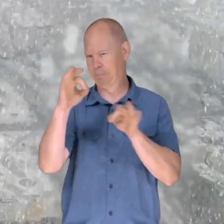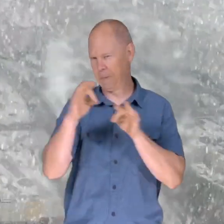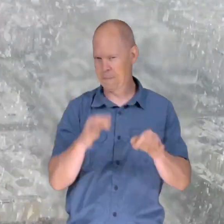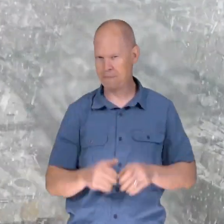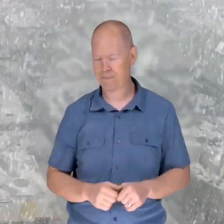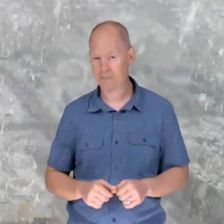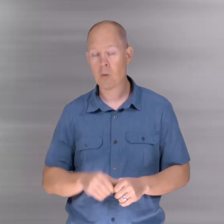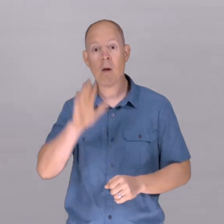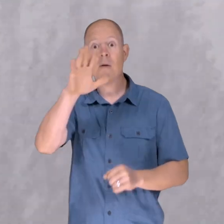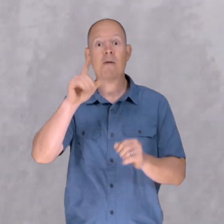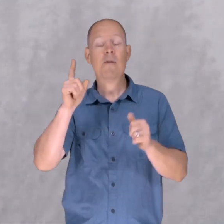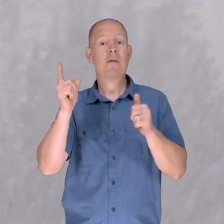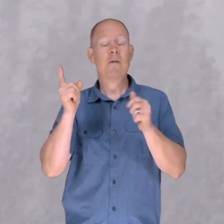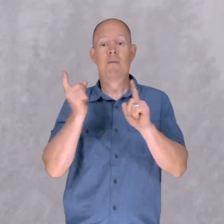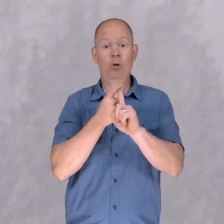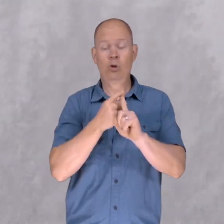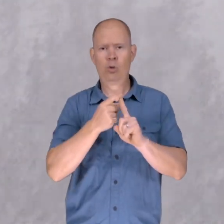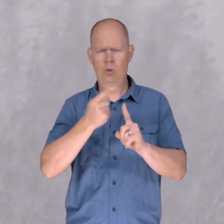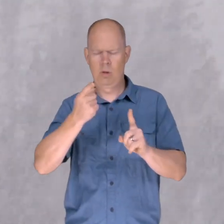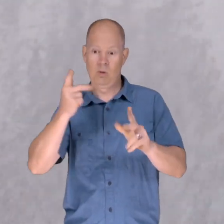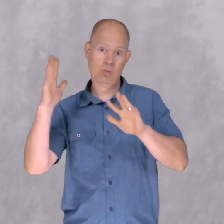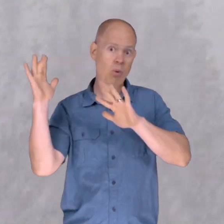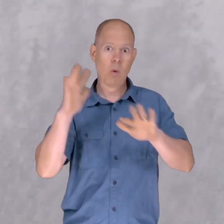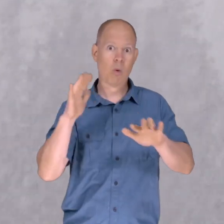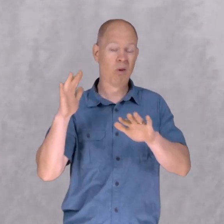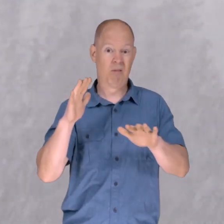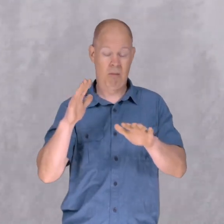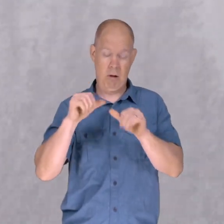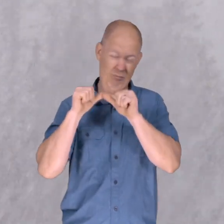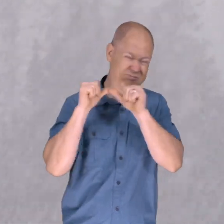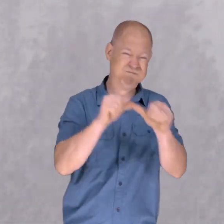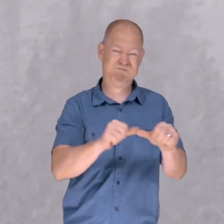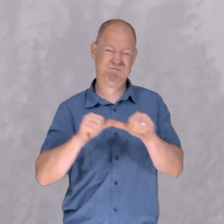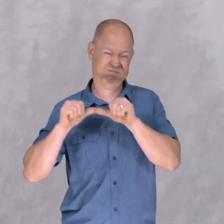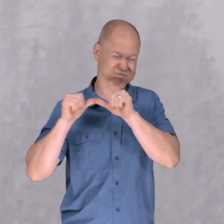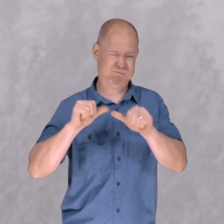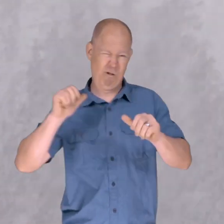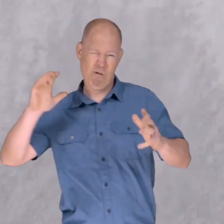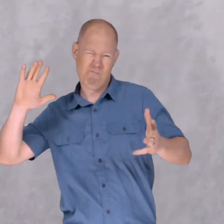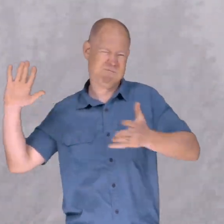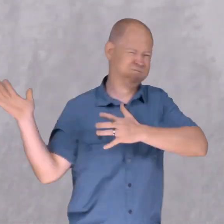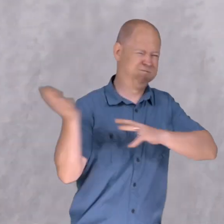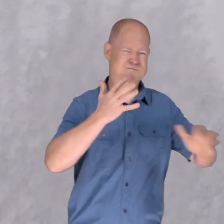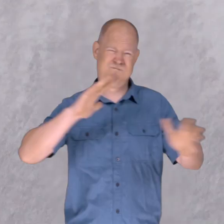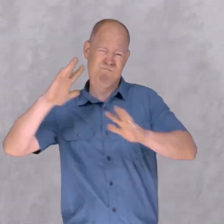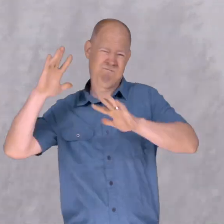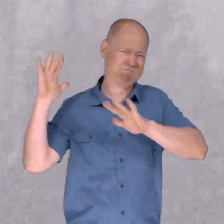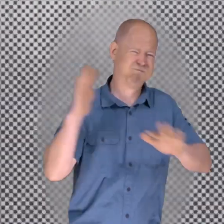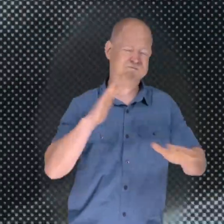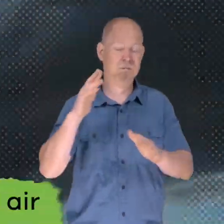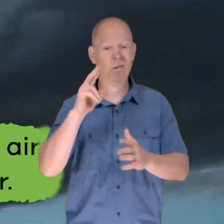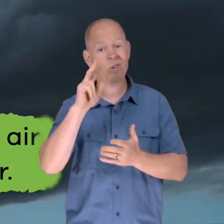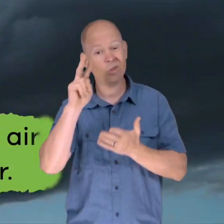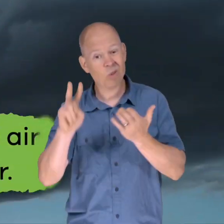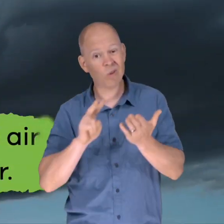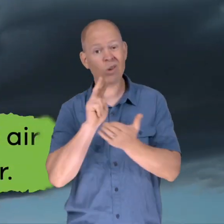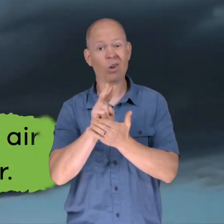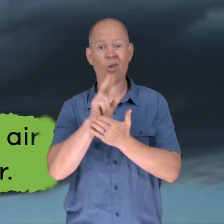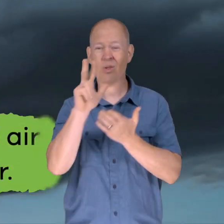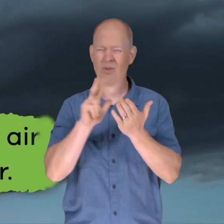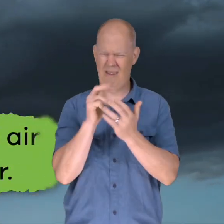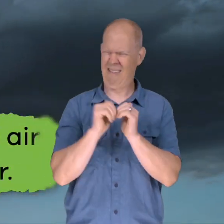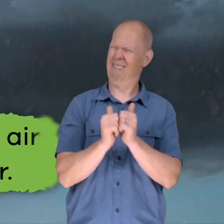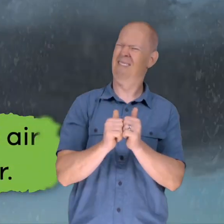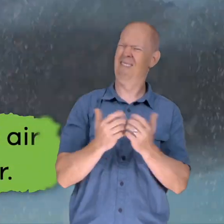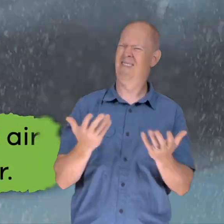blizzards. Blizzards are long snowstorms with high winds for three or more hours. They are caused